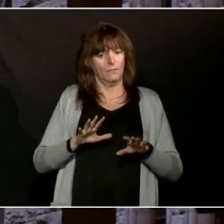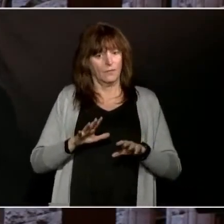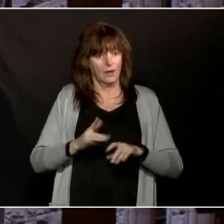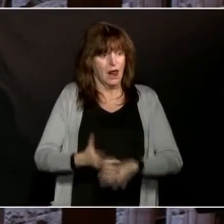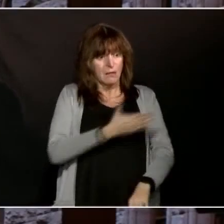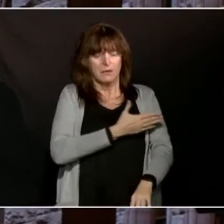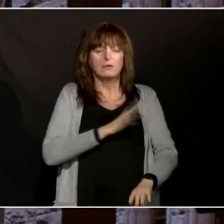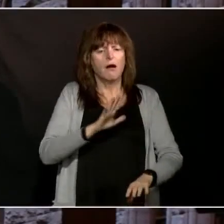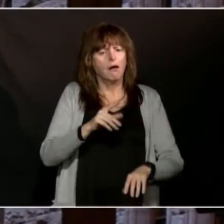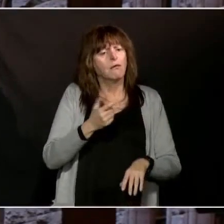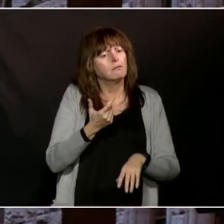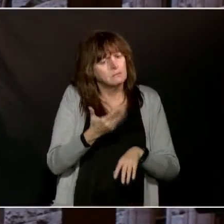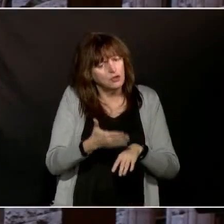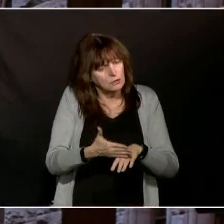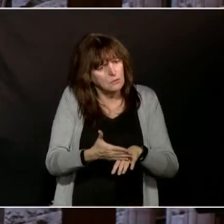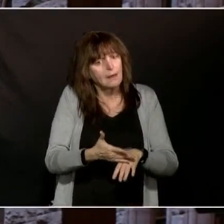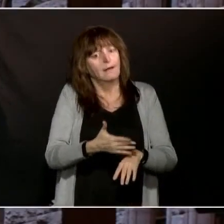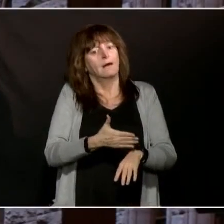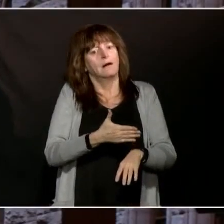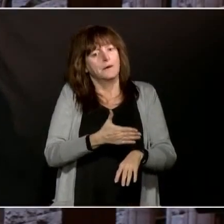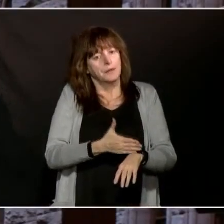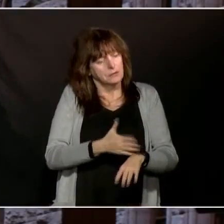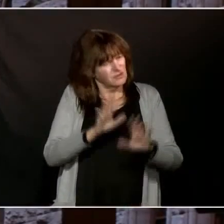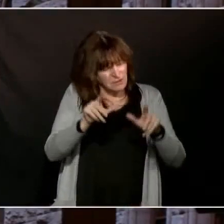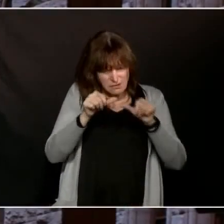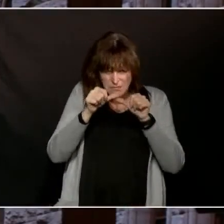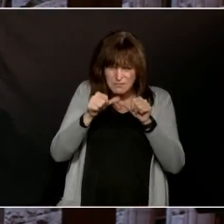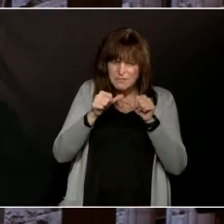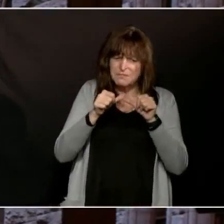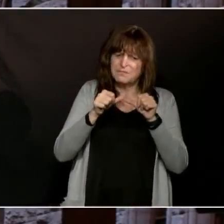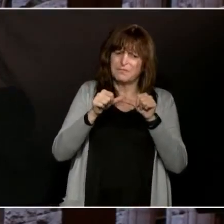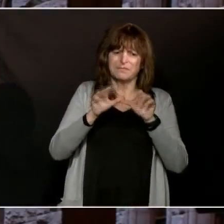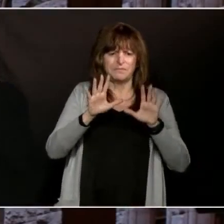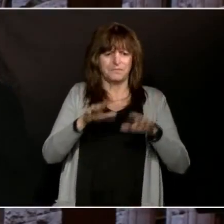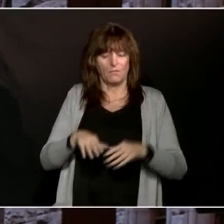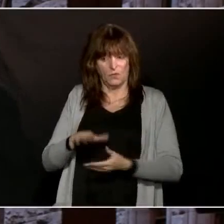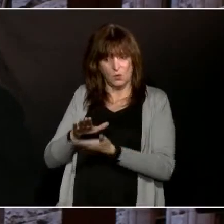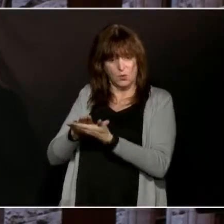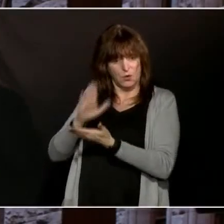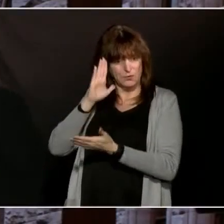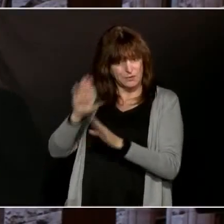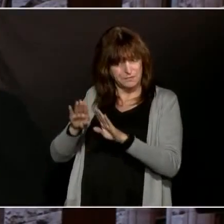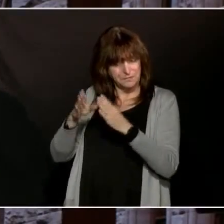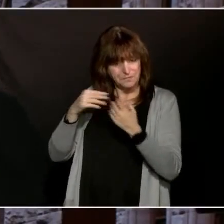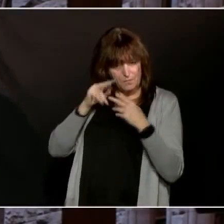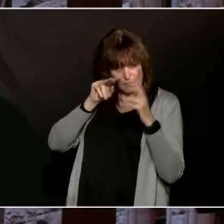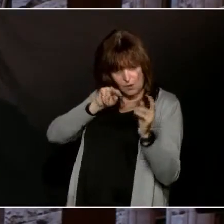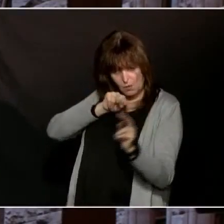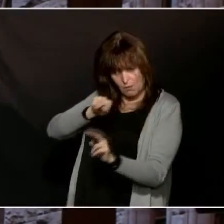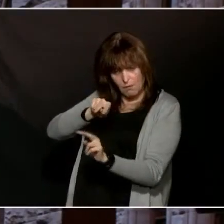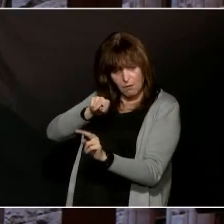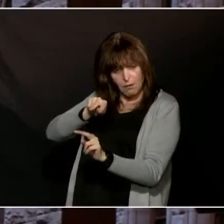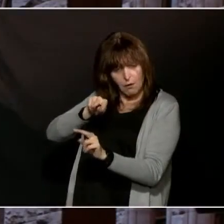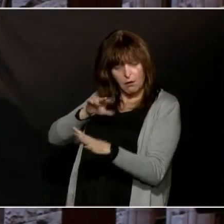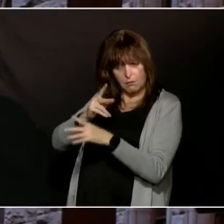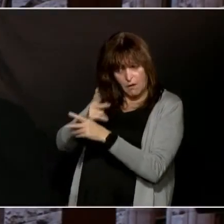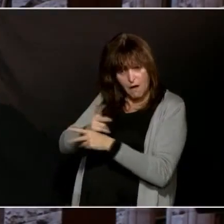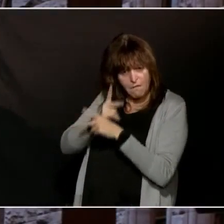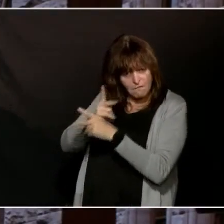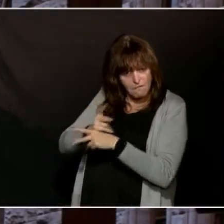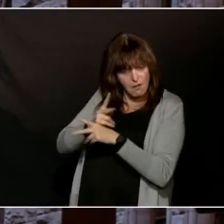the course. And now with schools open, we're going to watch that and monitor that very carefully. And we are doing our